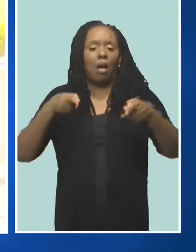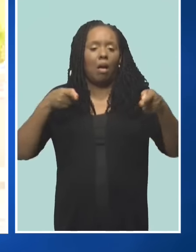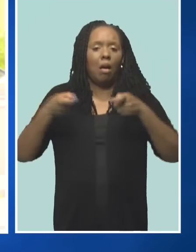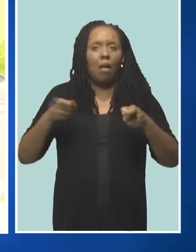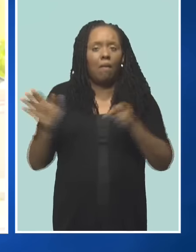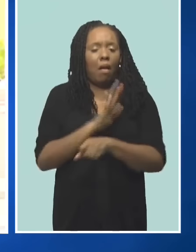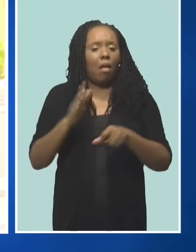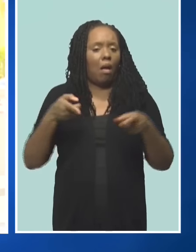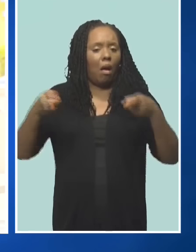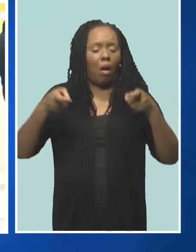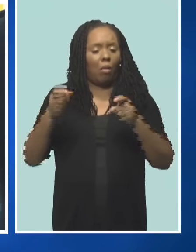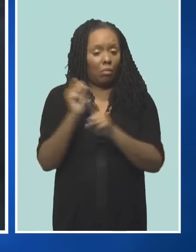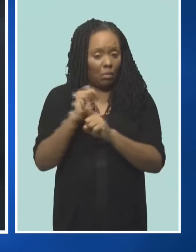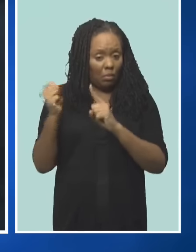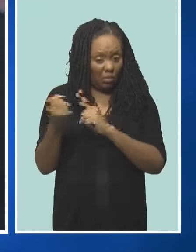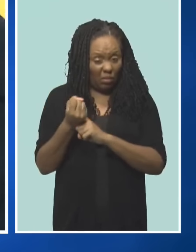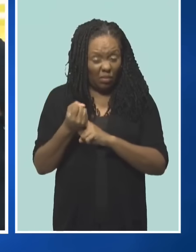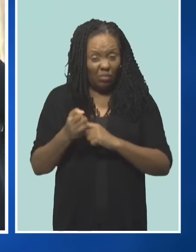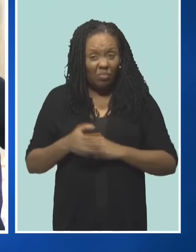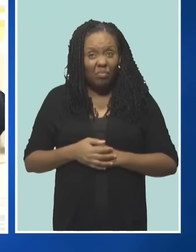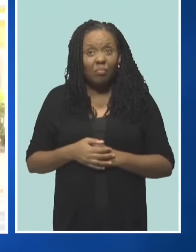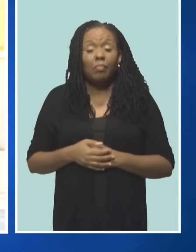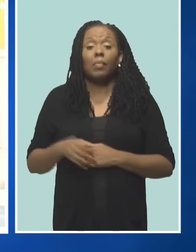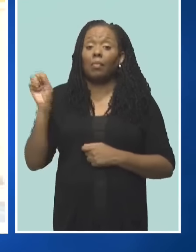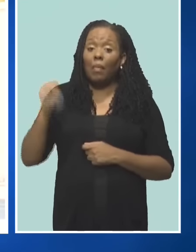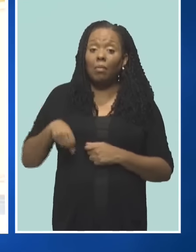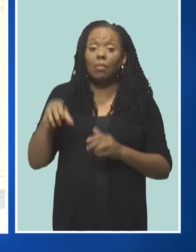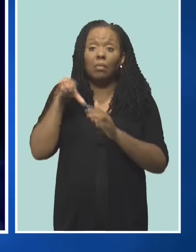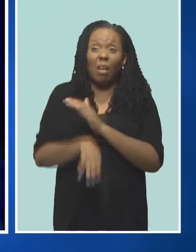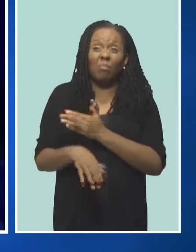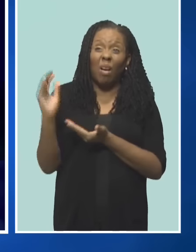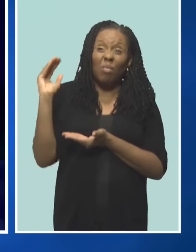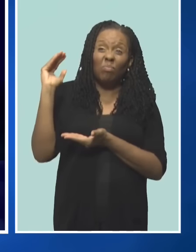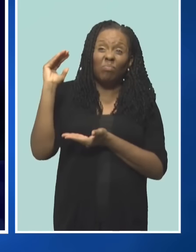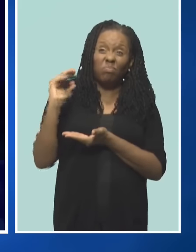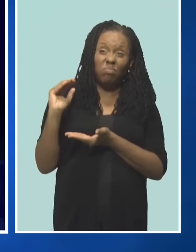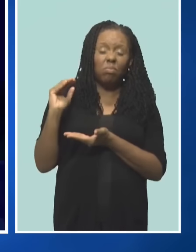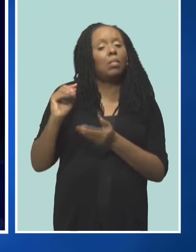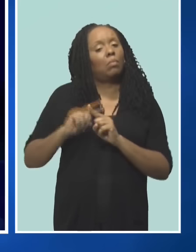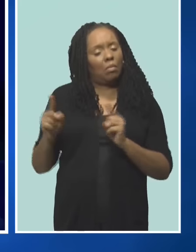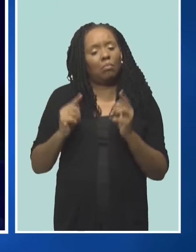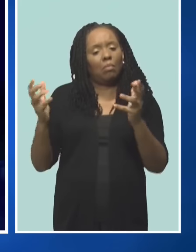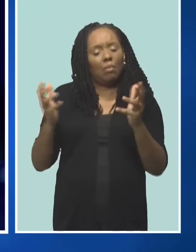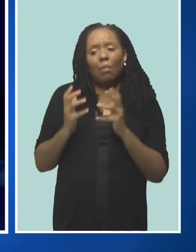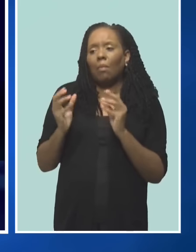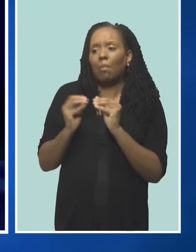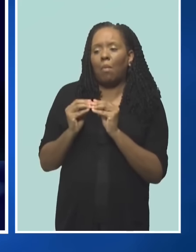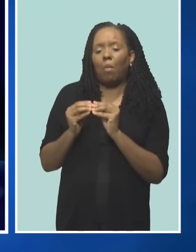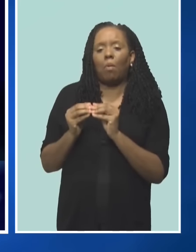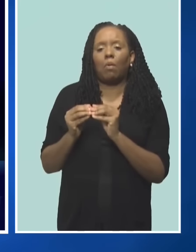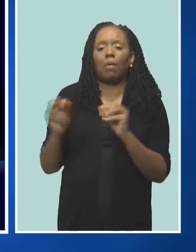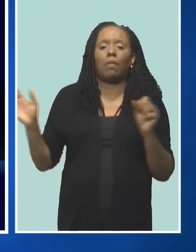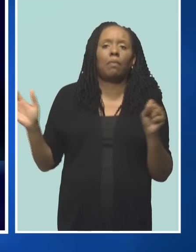control. Yes, we are seeing a decline, but we don't just want to see a decline. We want to see the total